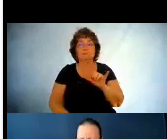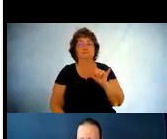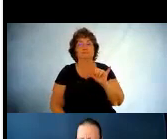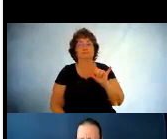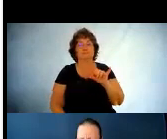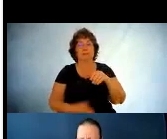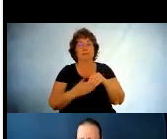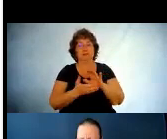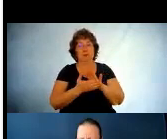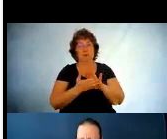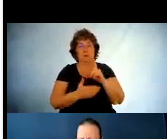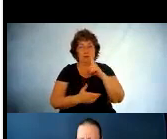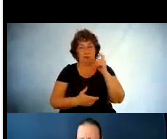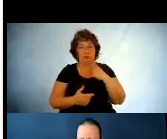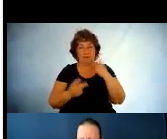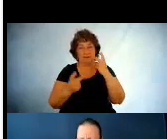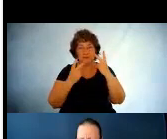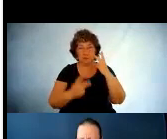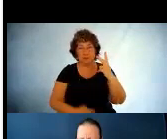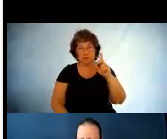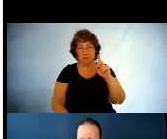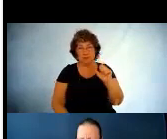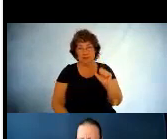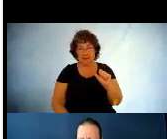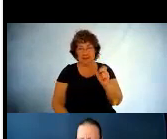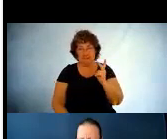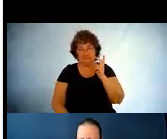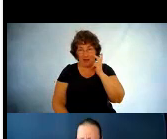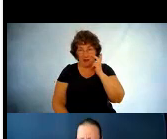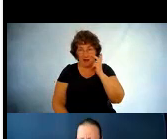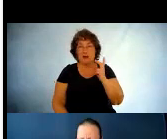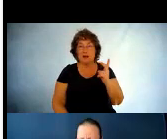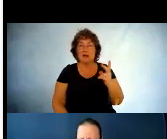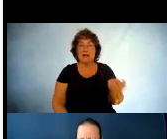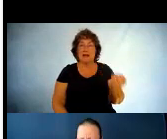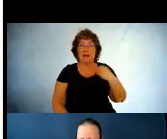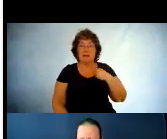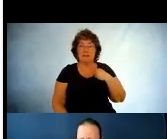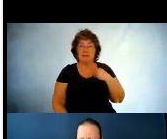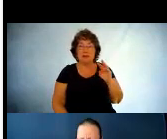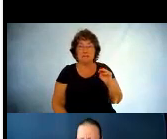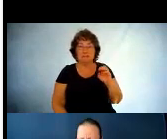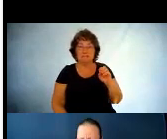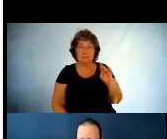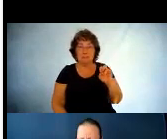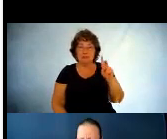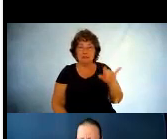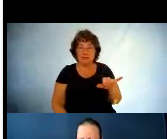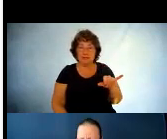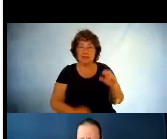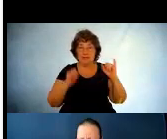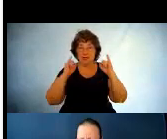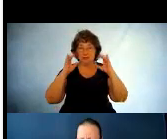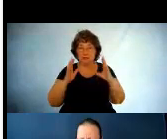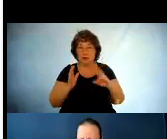I have a visual disability, I was given a mobility instructor who helped me use my mobility cane to be more independent in